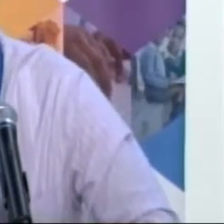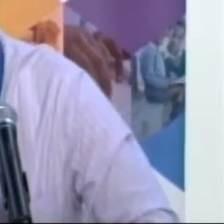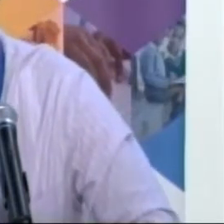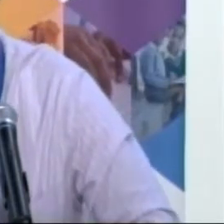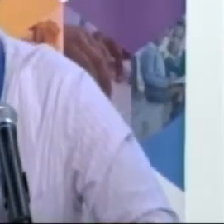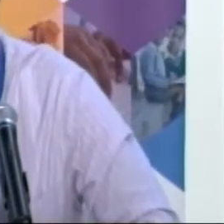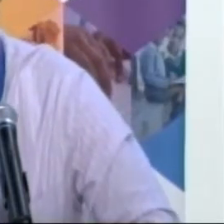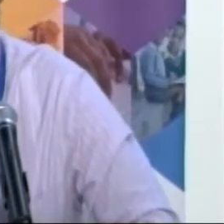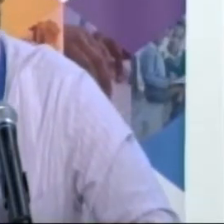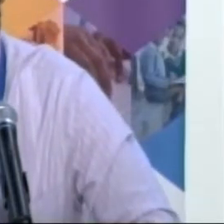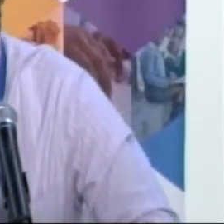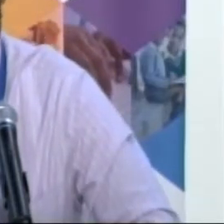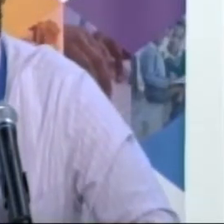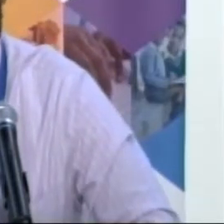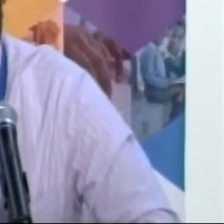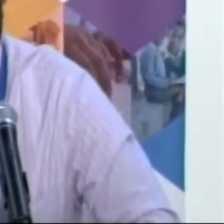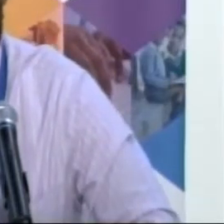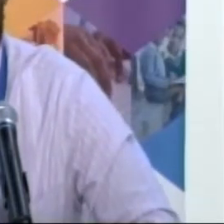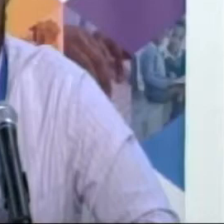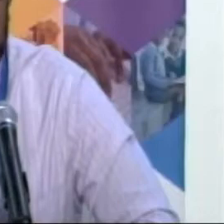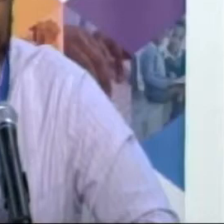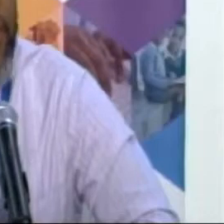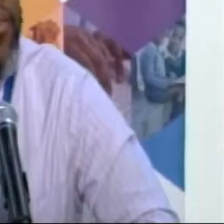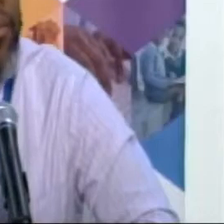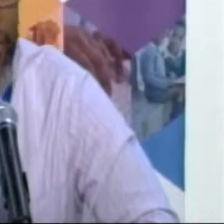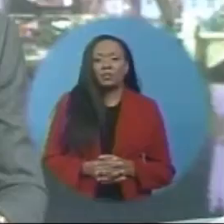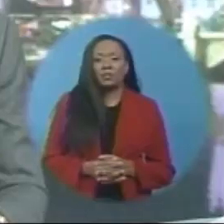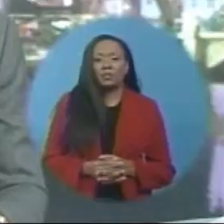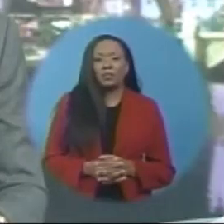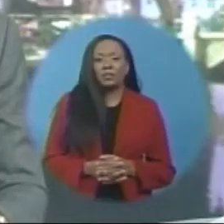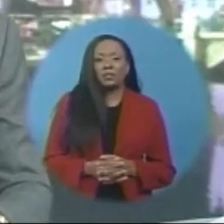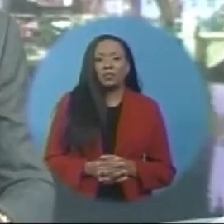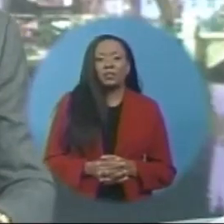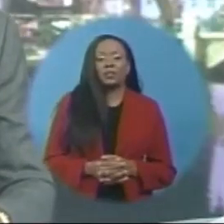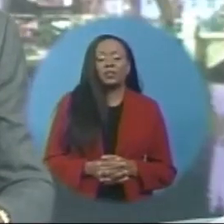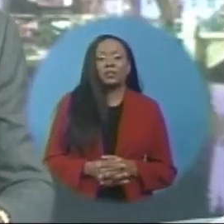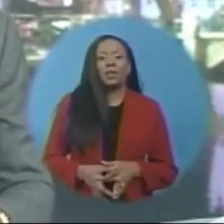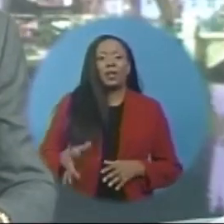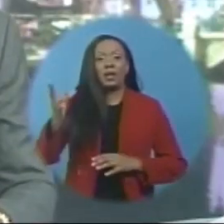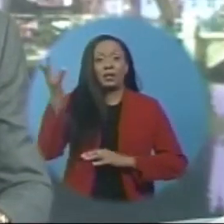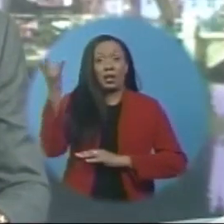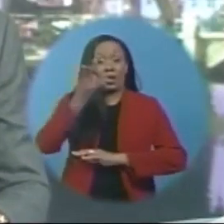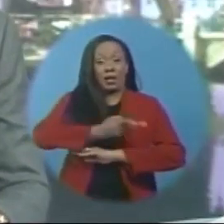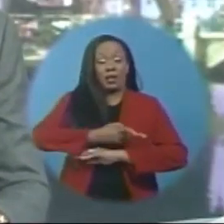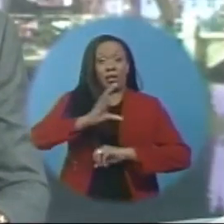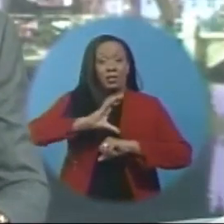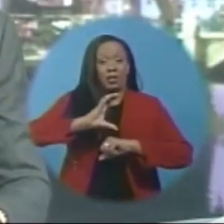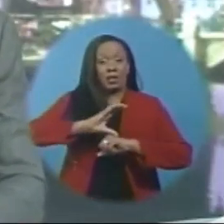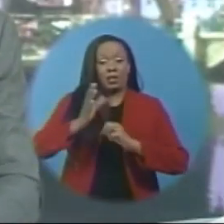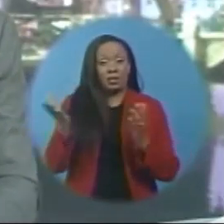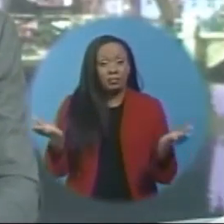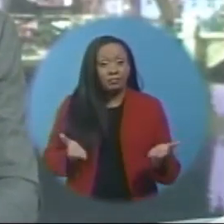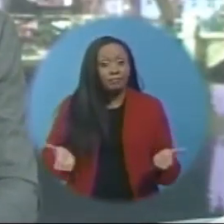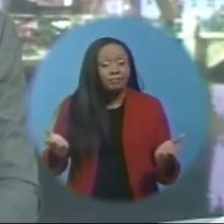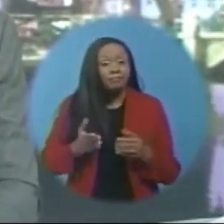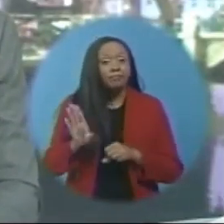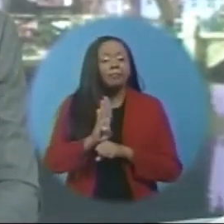accentuate the relief operations into Dominica. The Seventh-day Adventist Church in Barbados